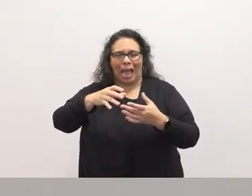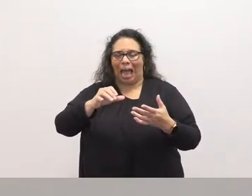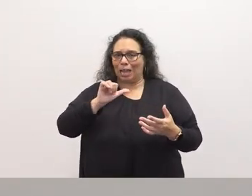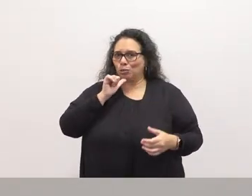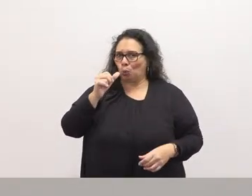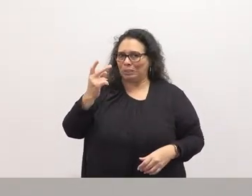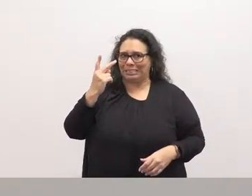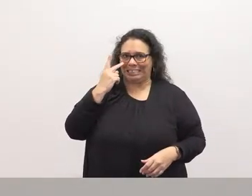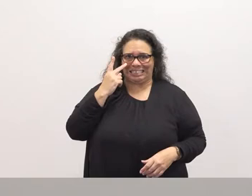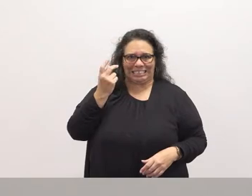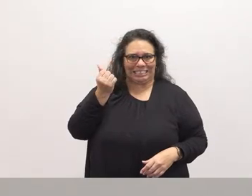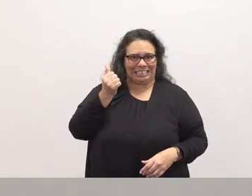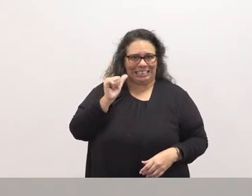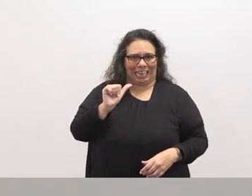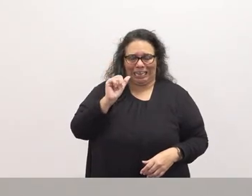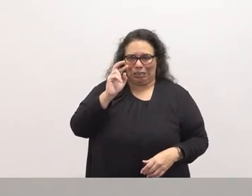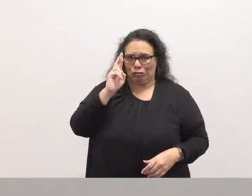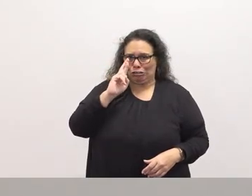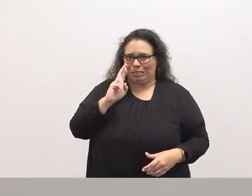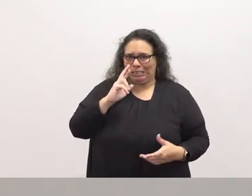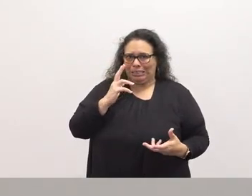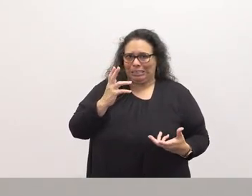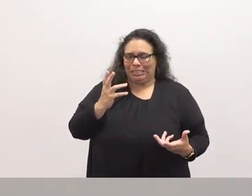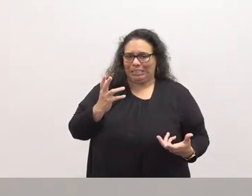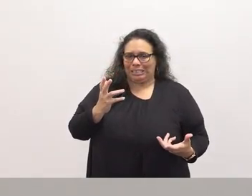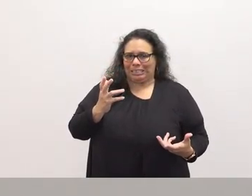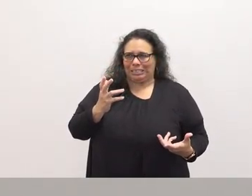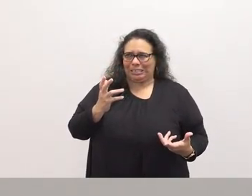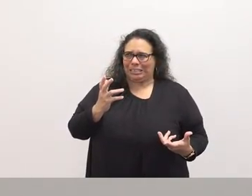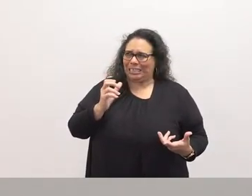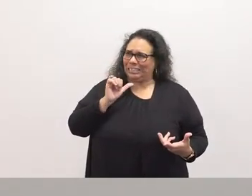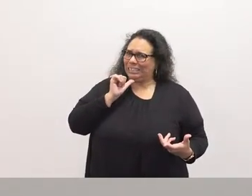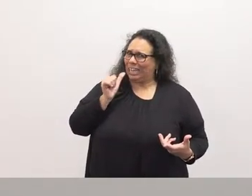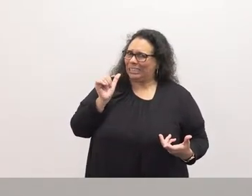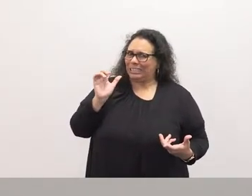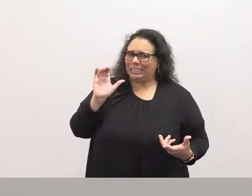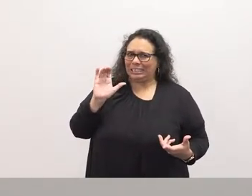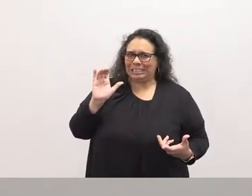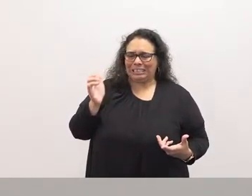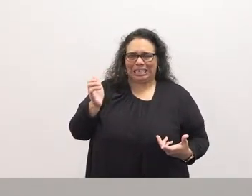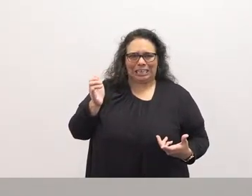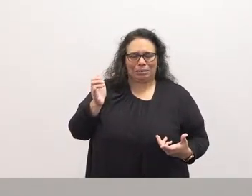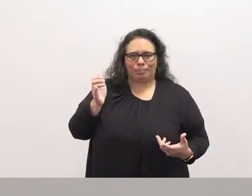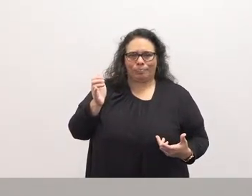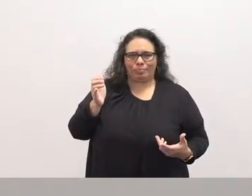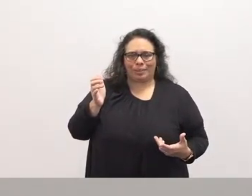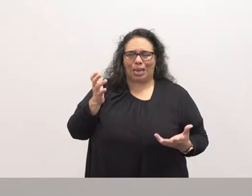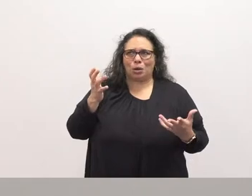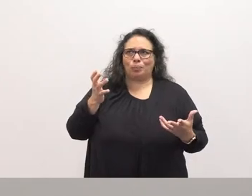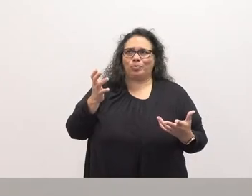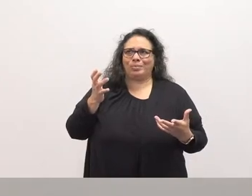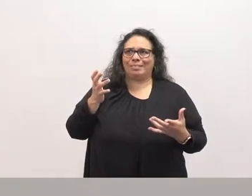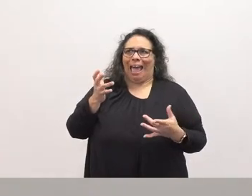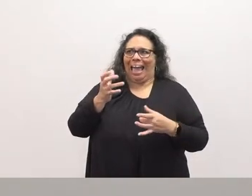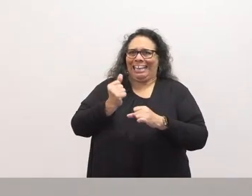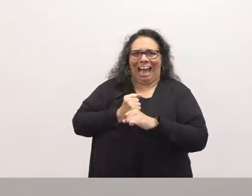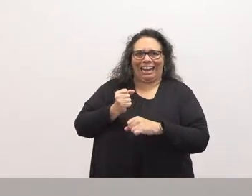reason. I mean, we're just not doing it, and it doesn't seem to be. I got this on